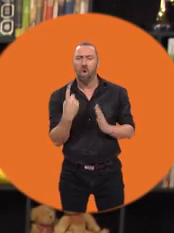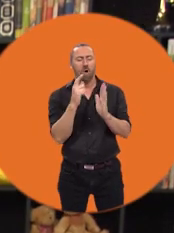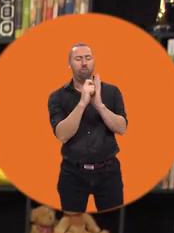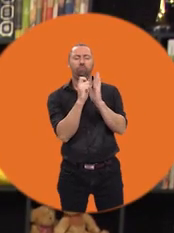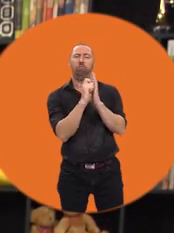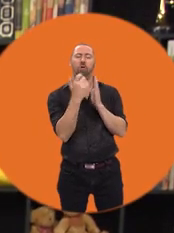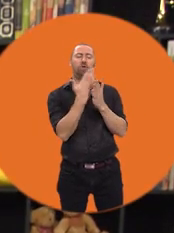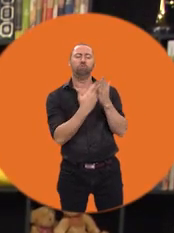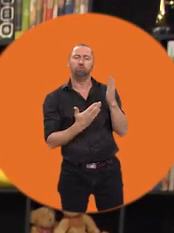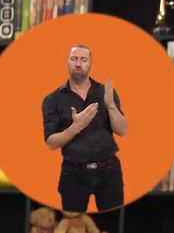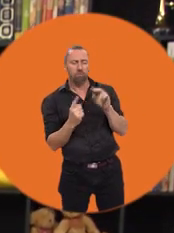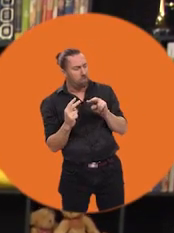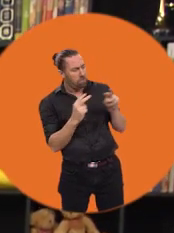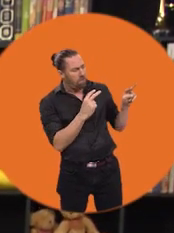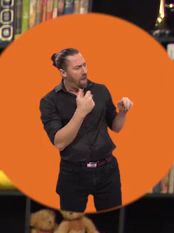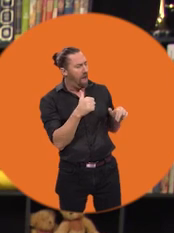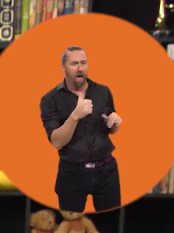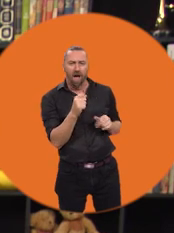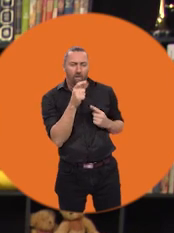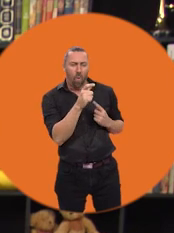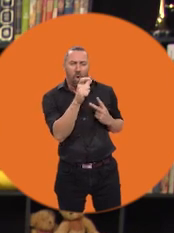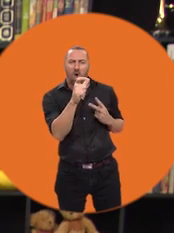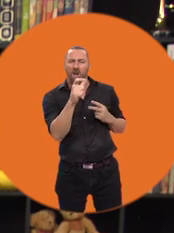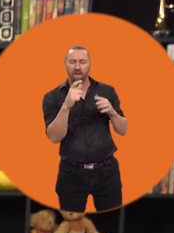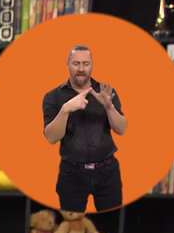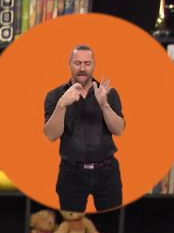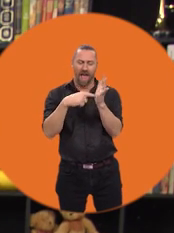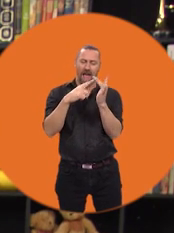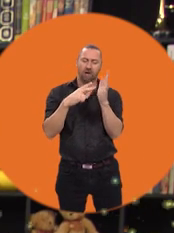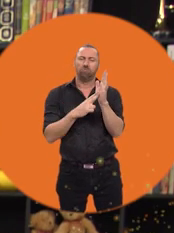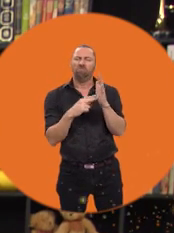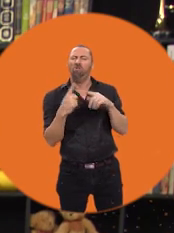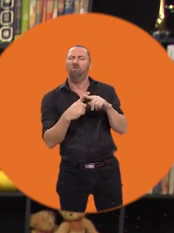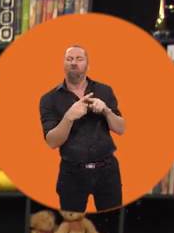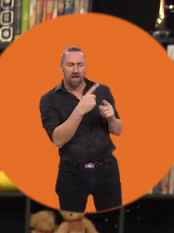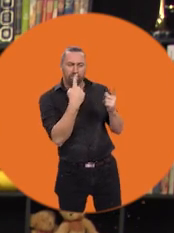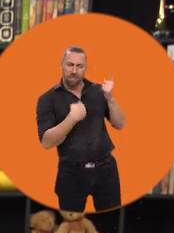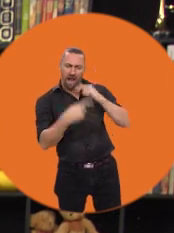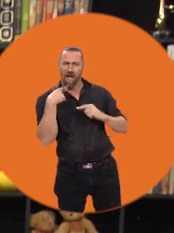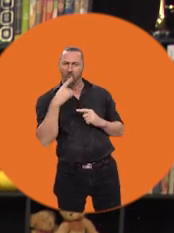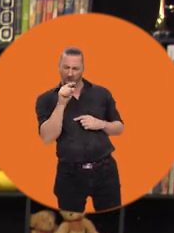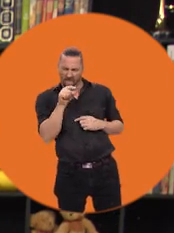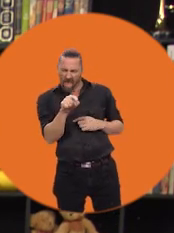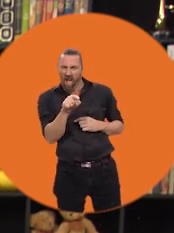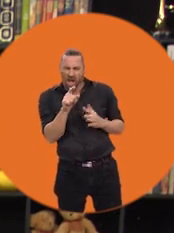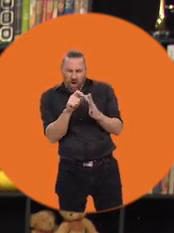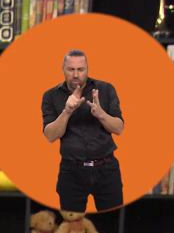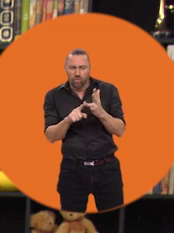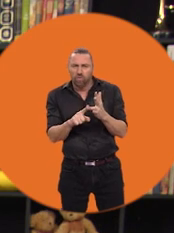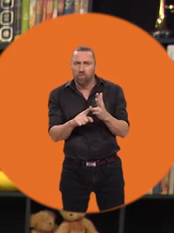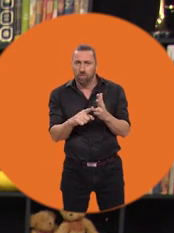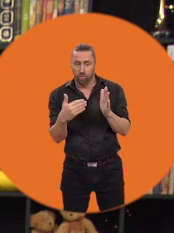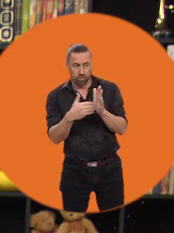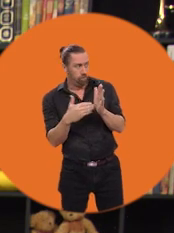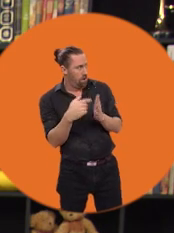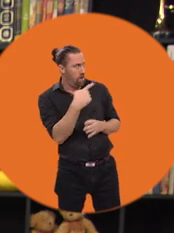use words in a story to tell us what is happening. These are called action words. And in today's story, there were a lot